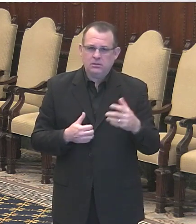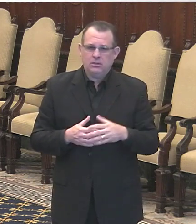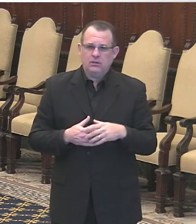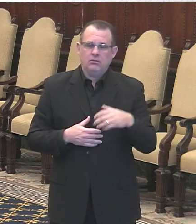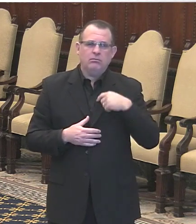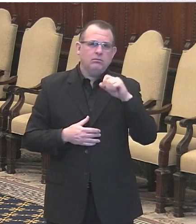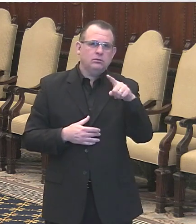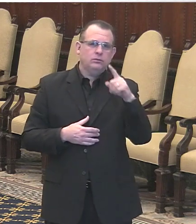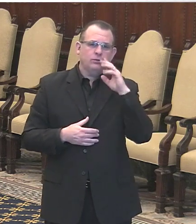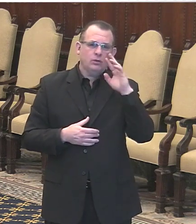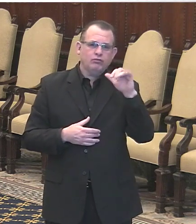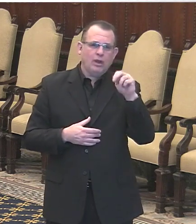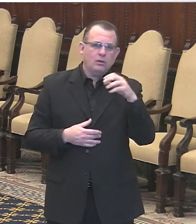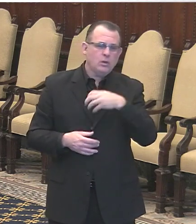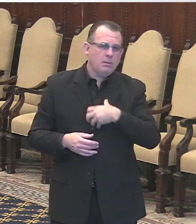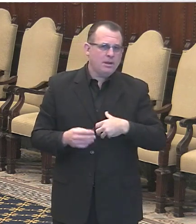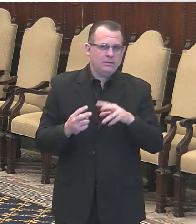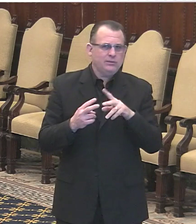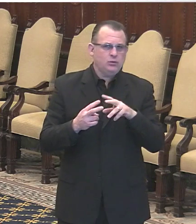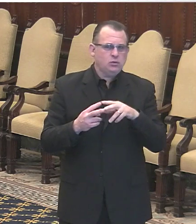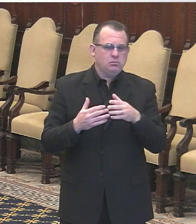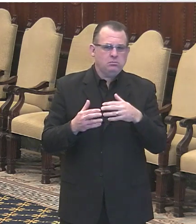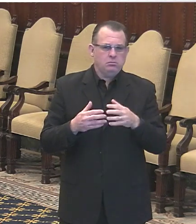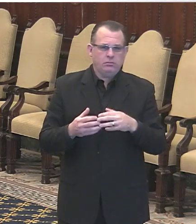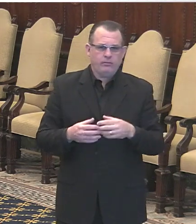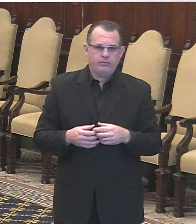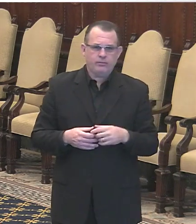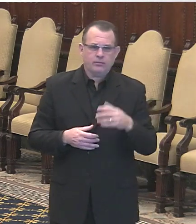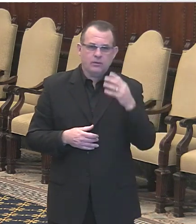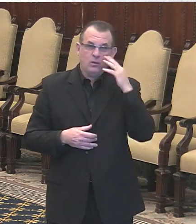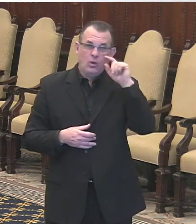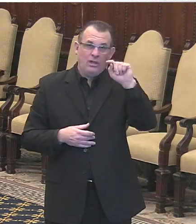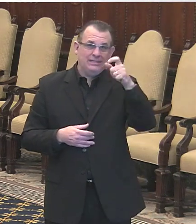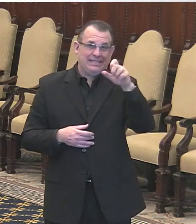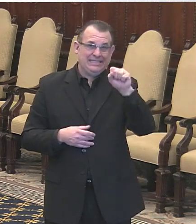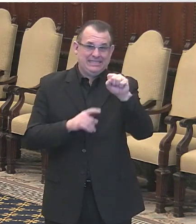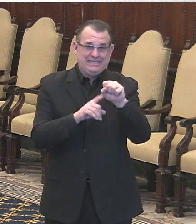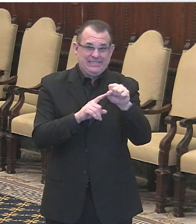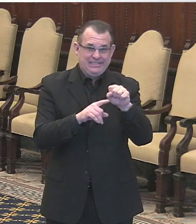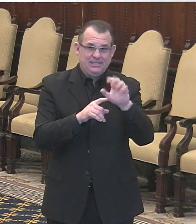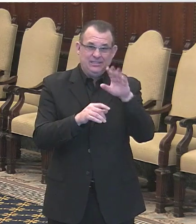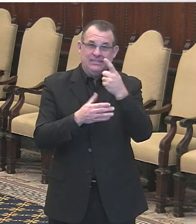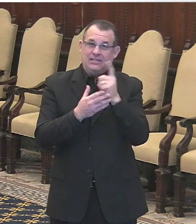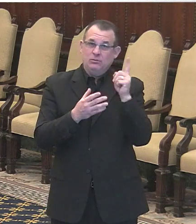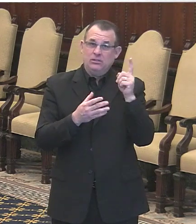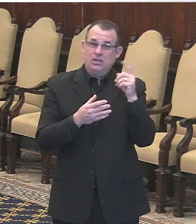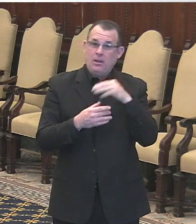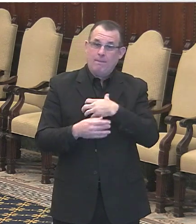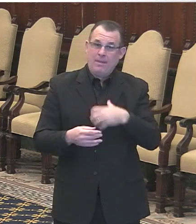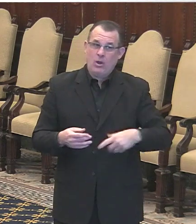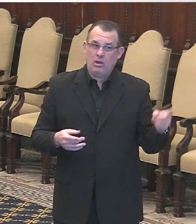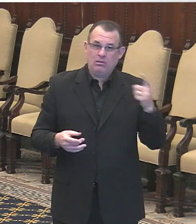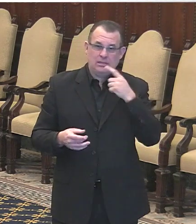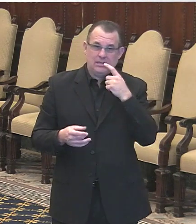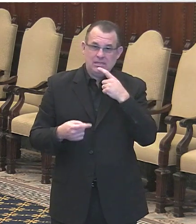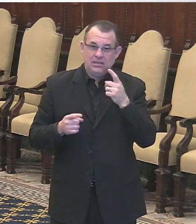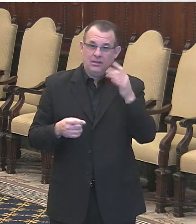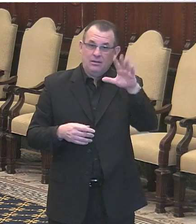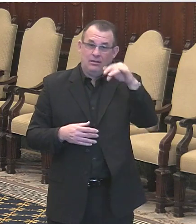or the mayor. When it comes to taxes, I know last week the mayor said that if a city council member had a